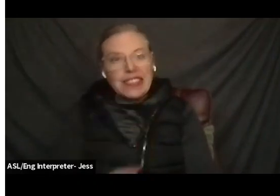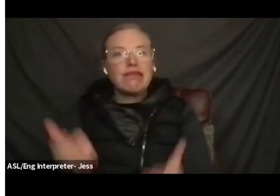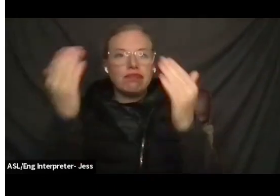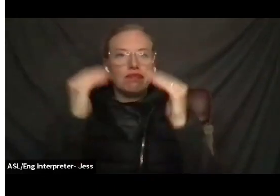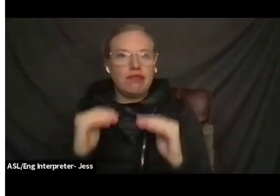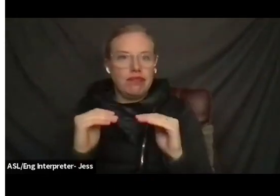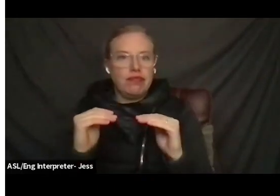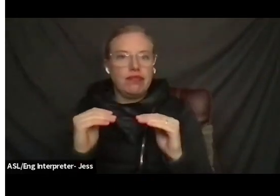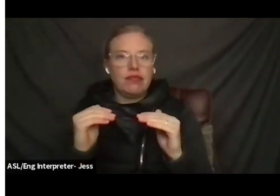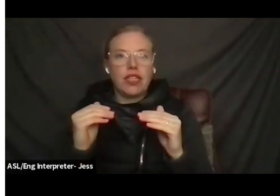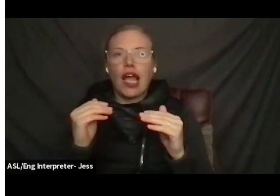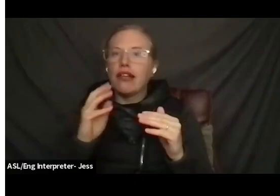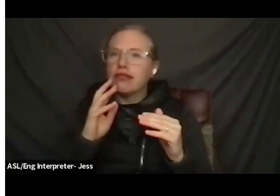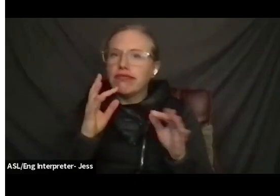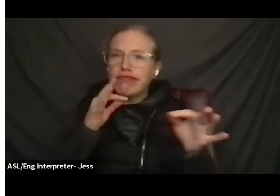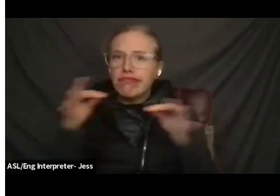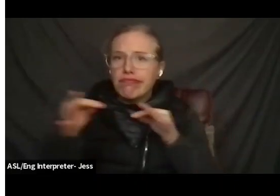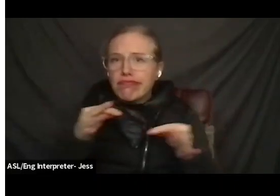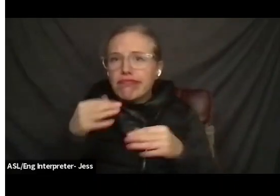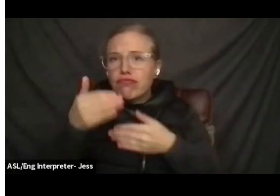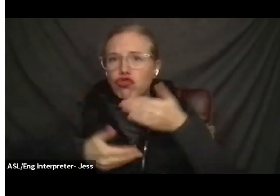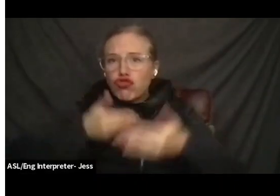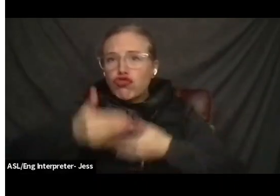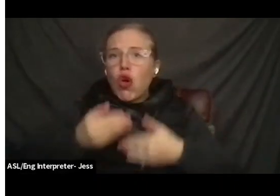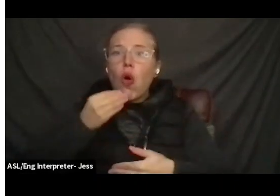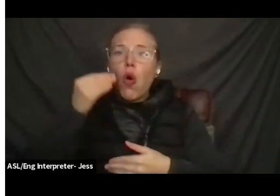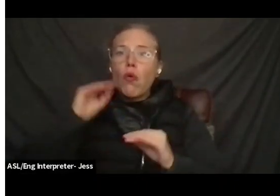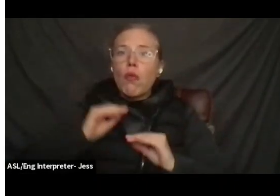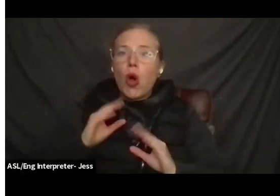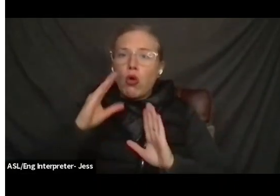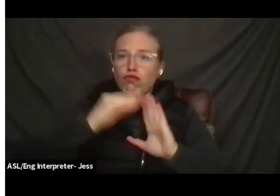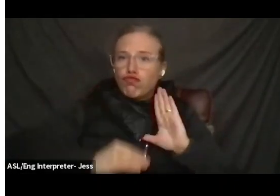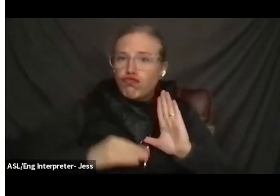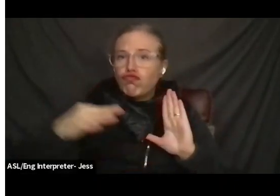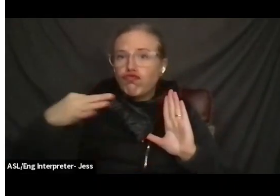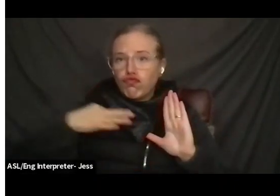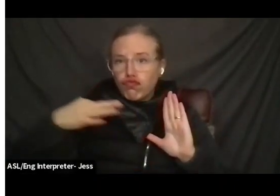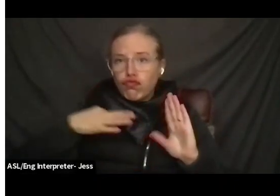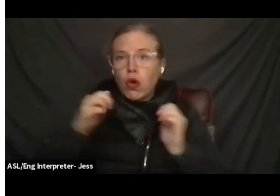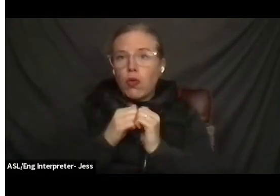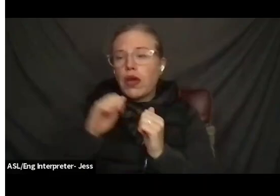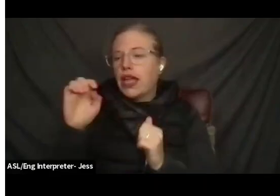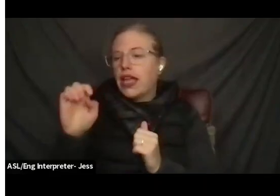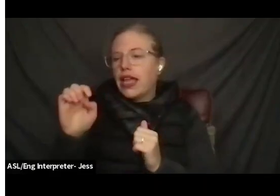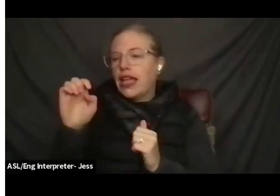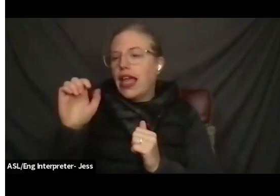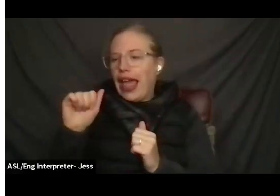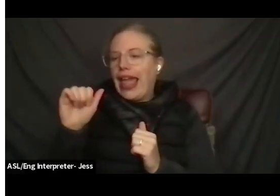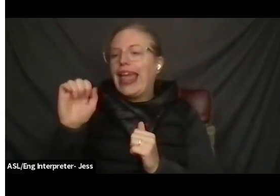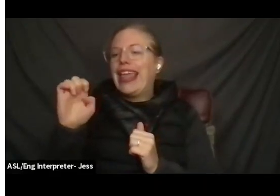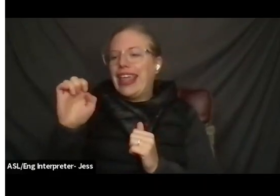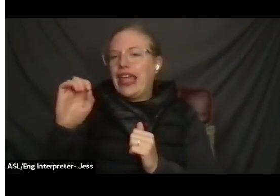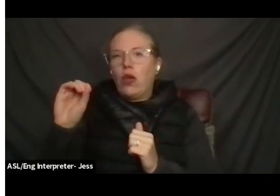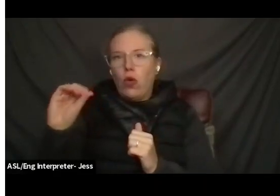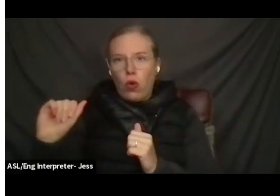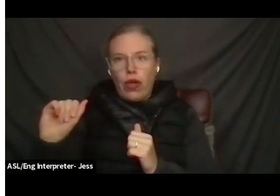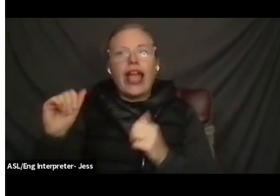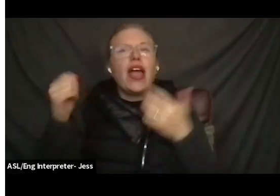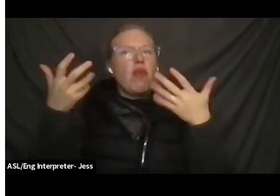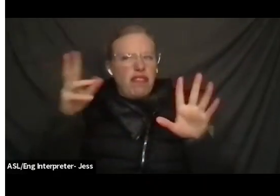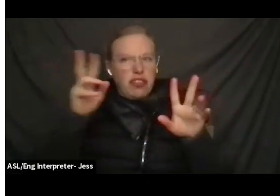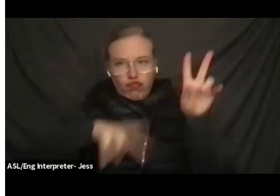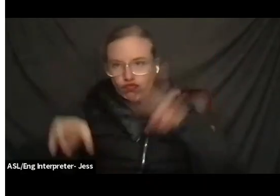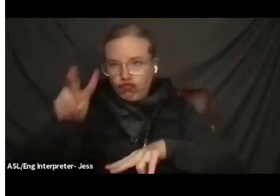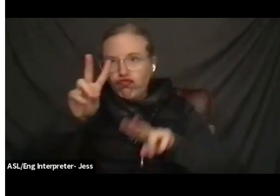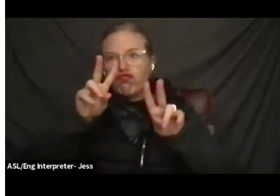Next, I'm going to go through the process. So the homeowner would complete an application with AEOA. We'll complete an inspection to determine